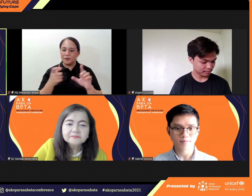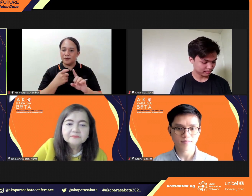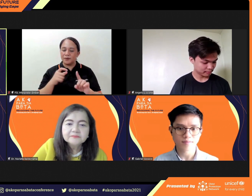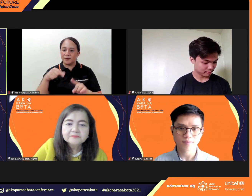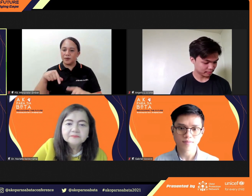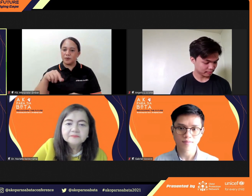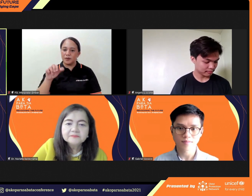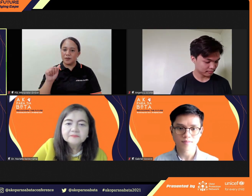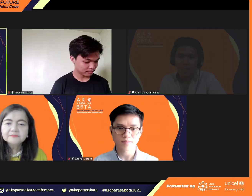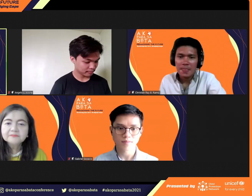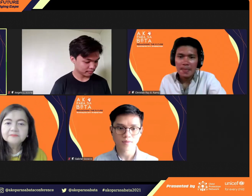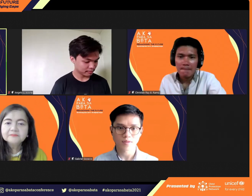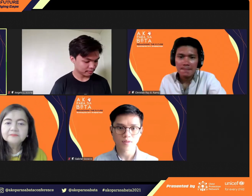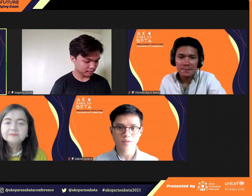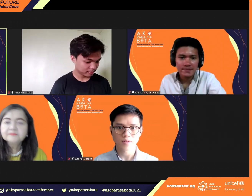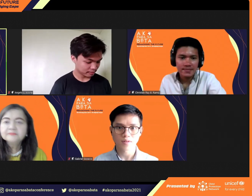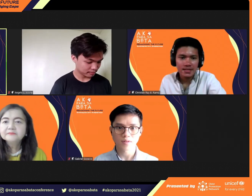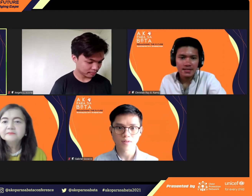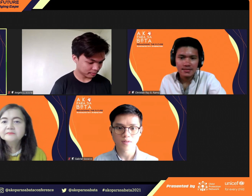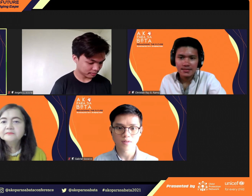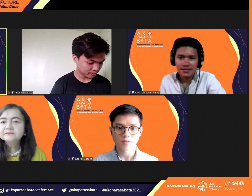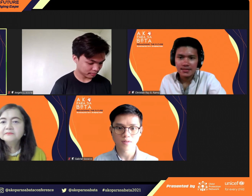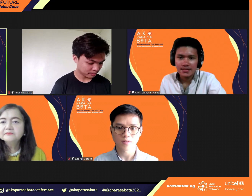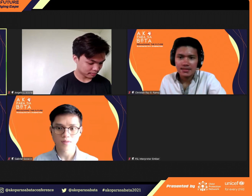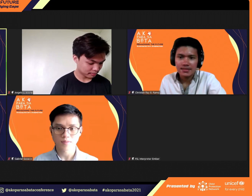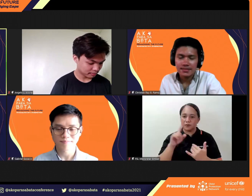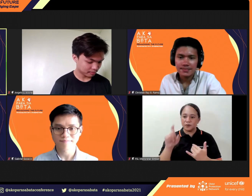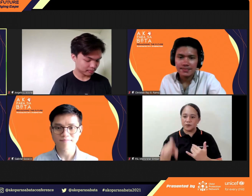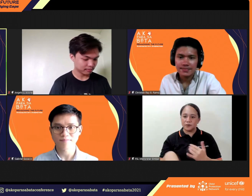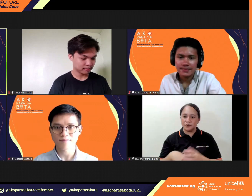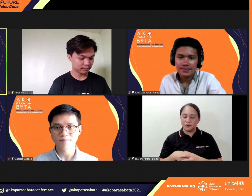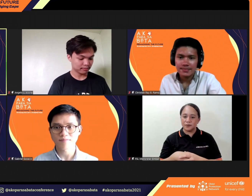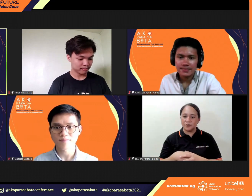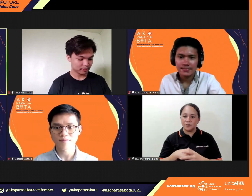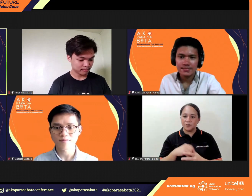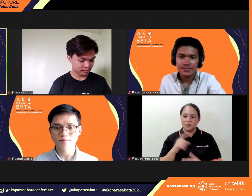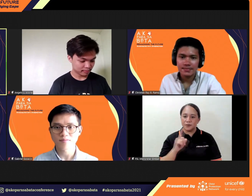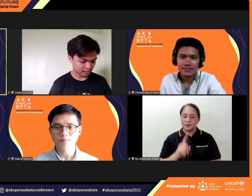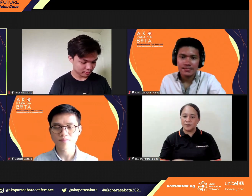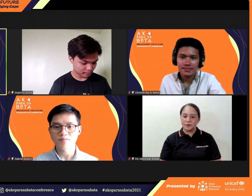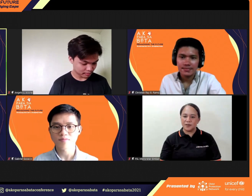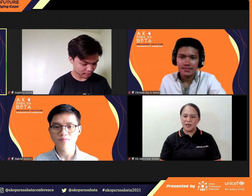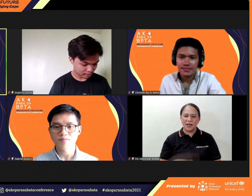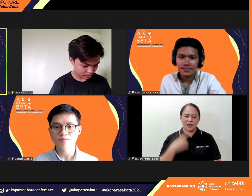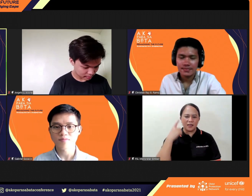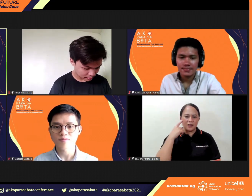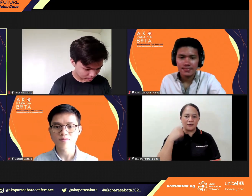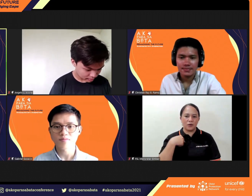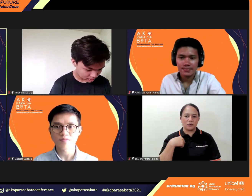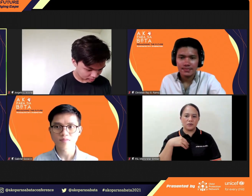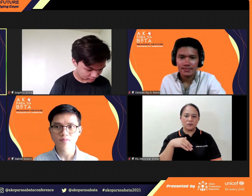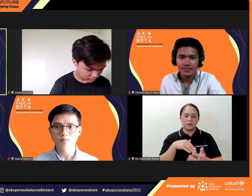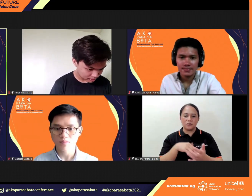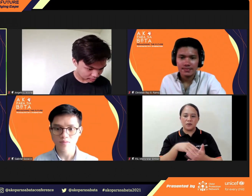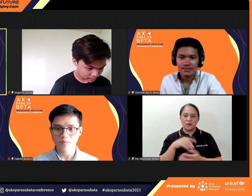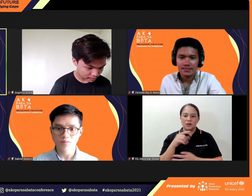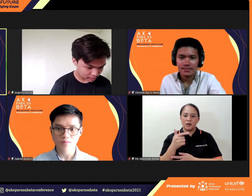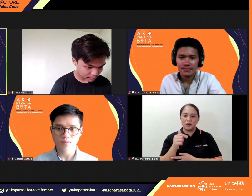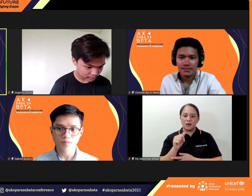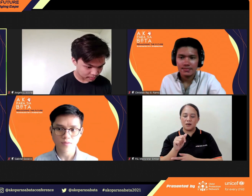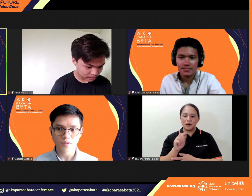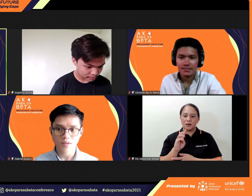&A boxes so this question is for I think for Dr. Gabriel Goseco